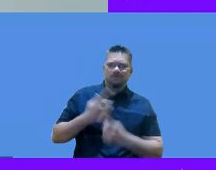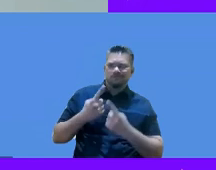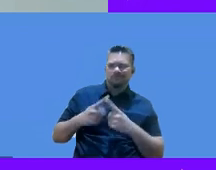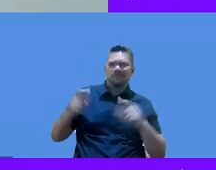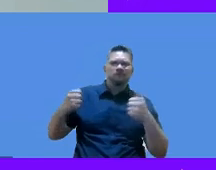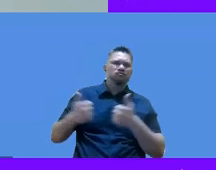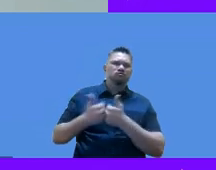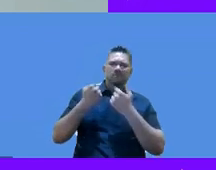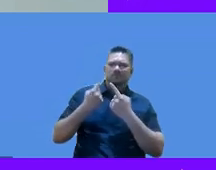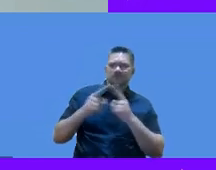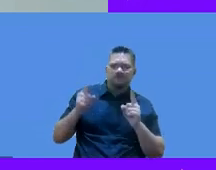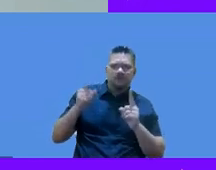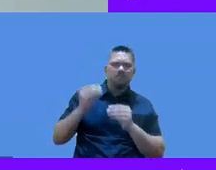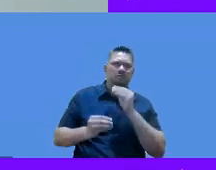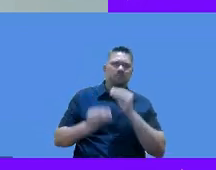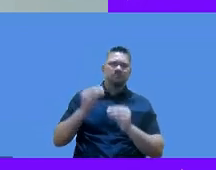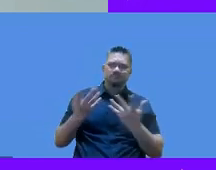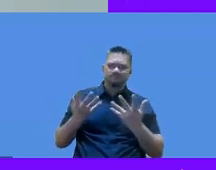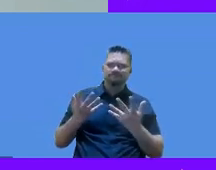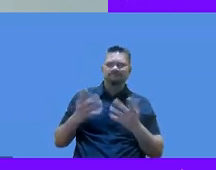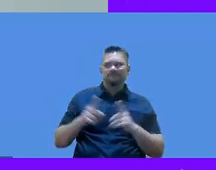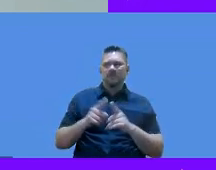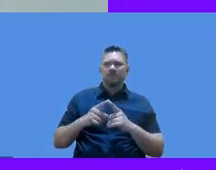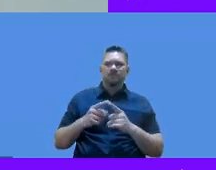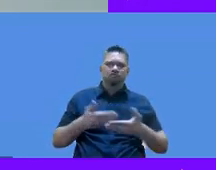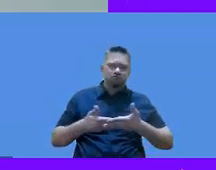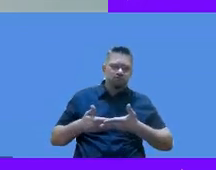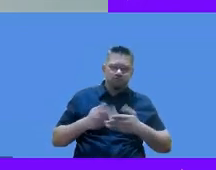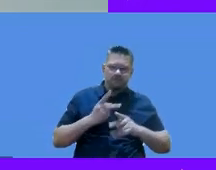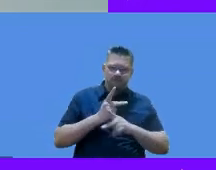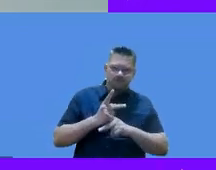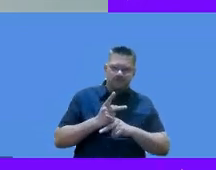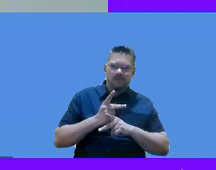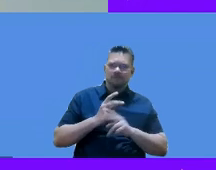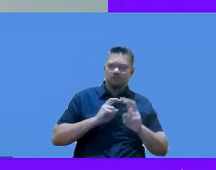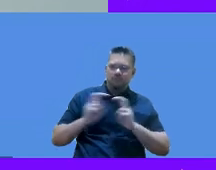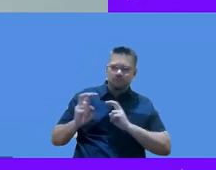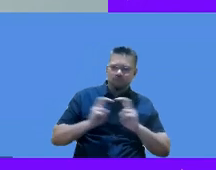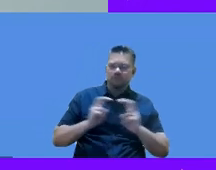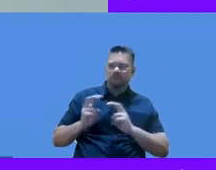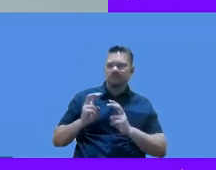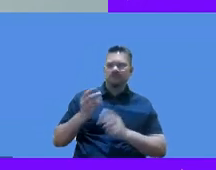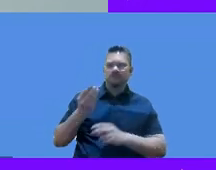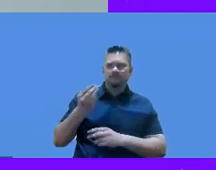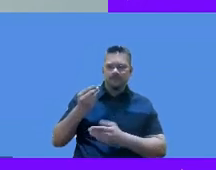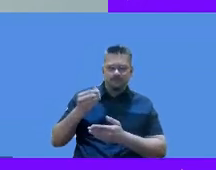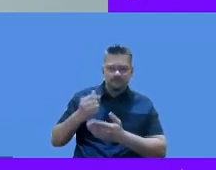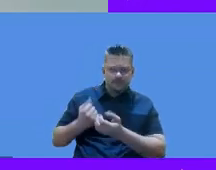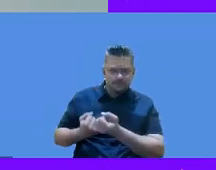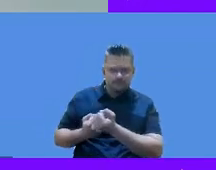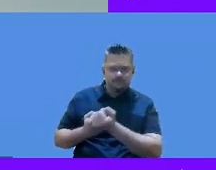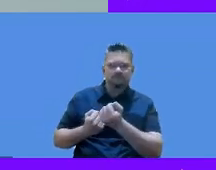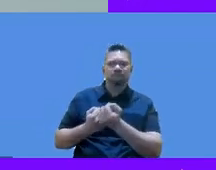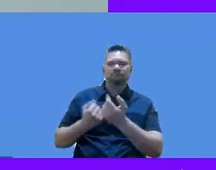as childcare services, transportation, financial assistance, or accommodations for specific disabilities, can